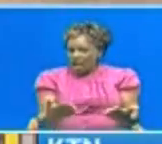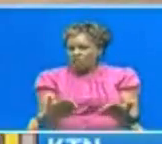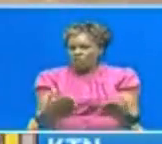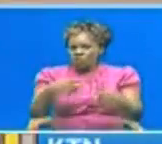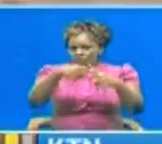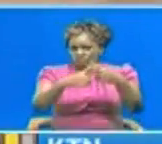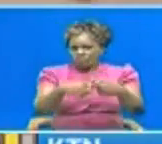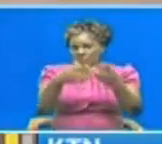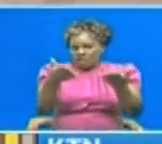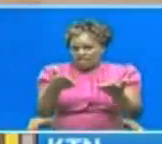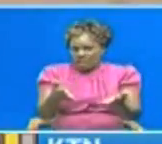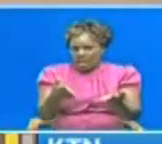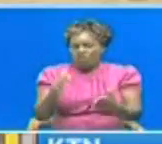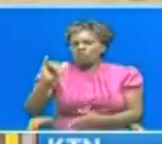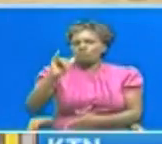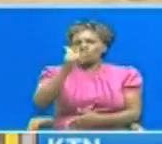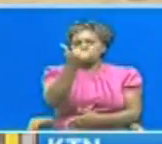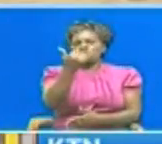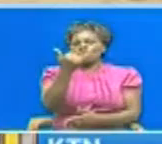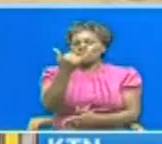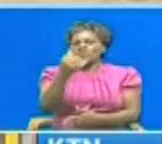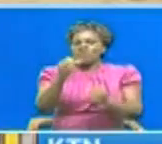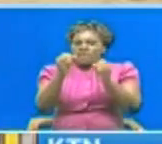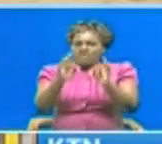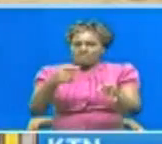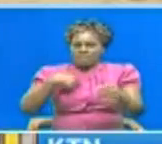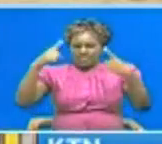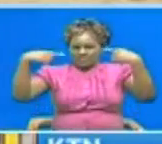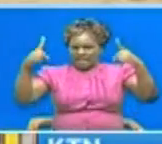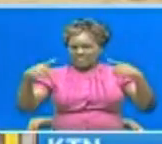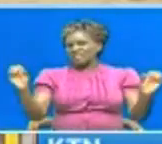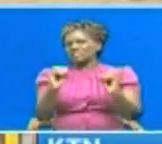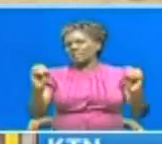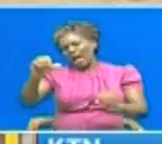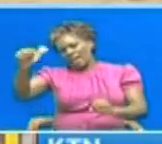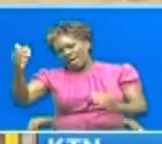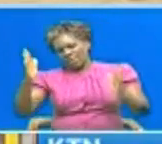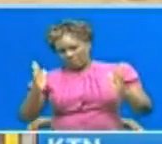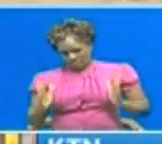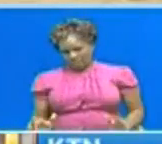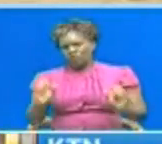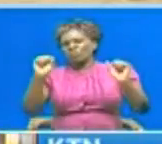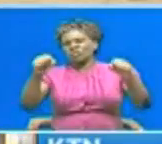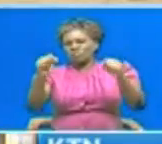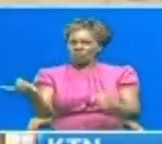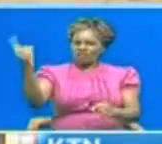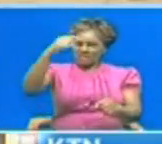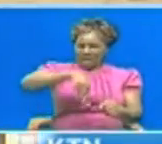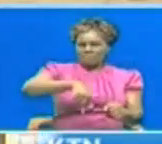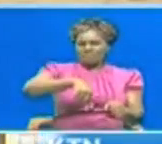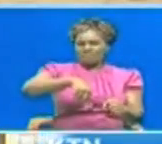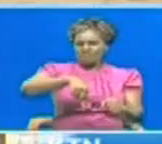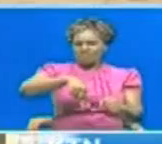contraption is now a drone in the making. Even if we do not succeed, somebody somewhere else in Kenya